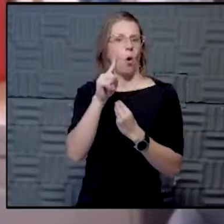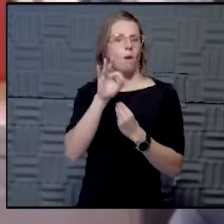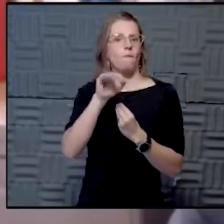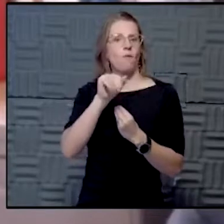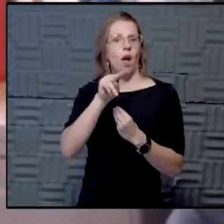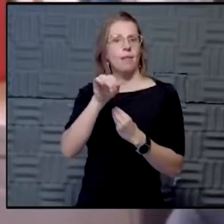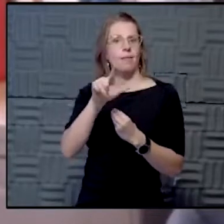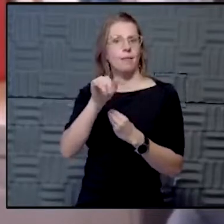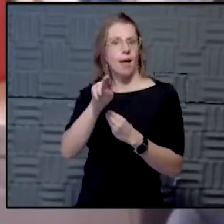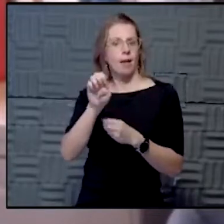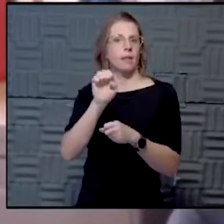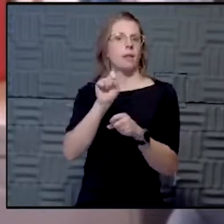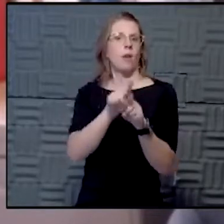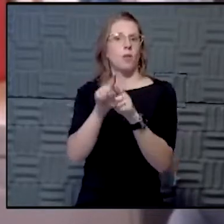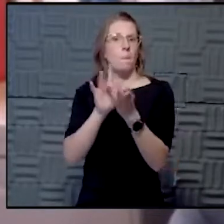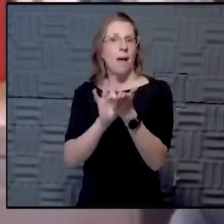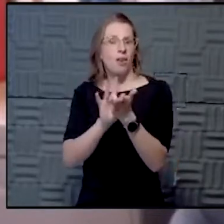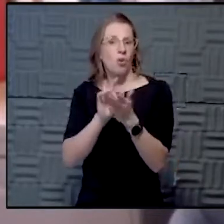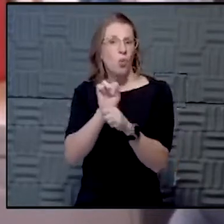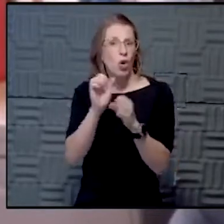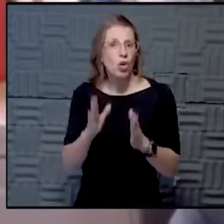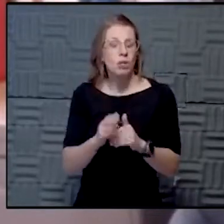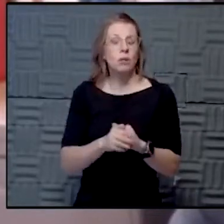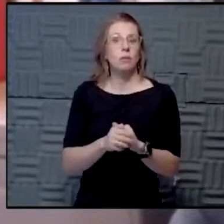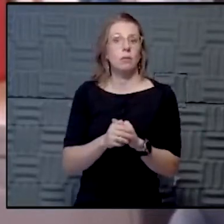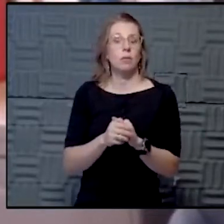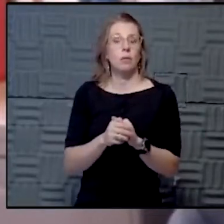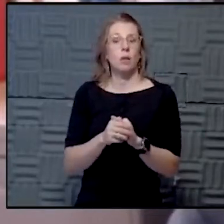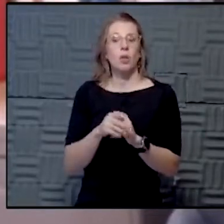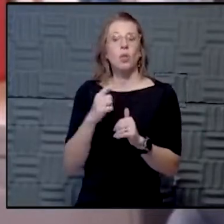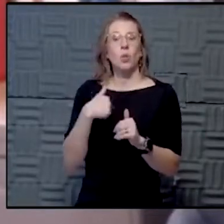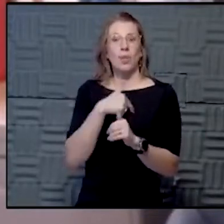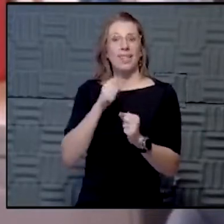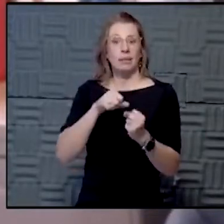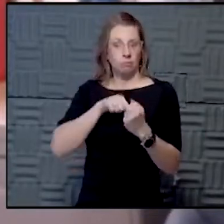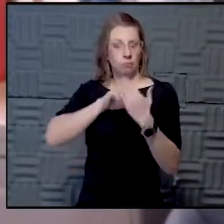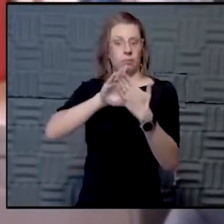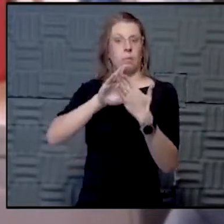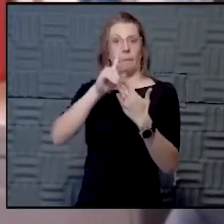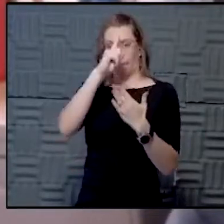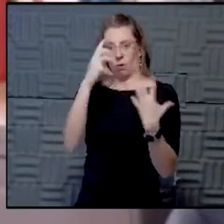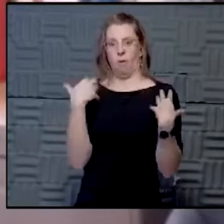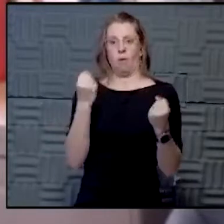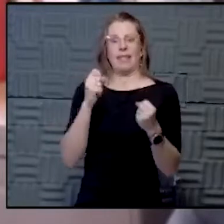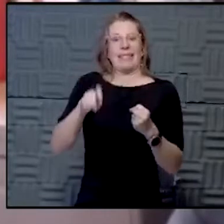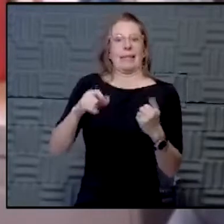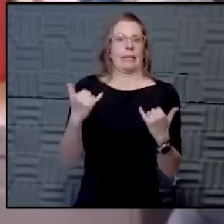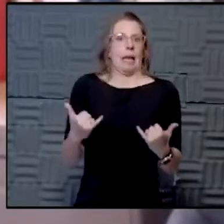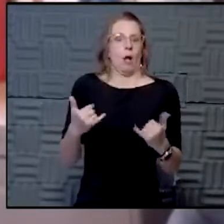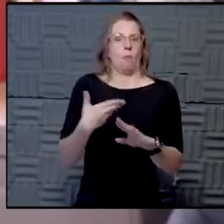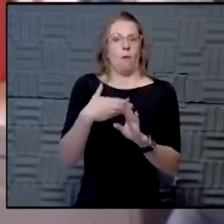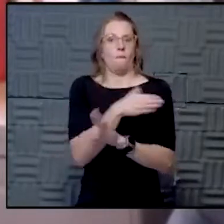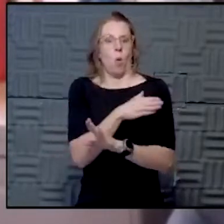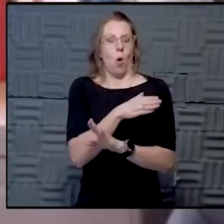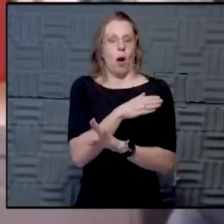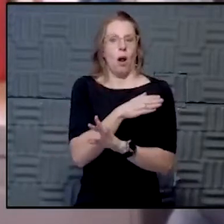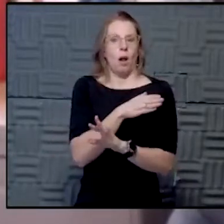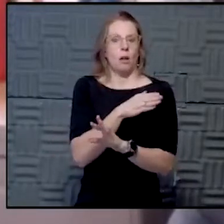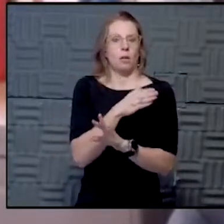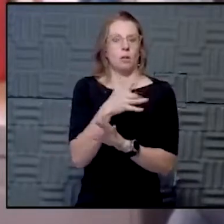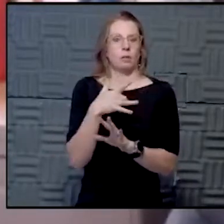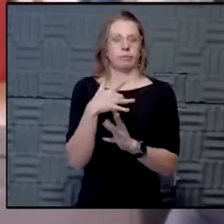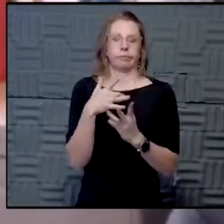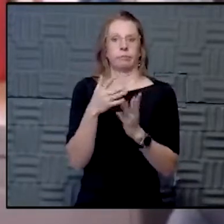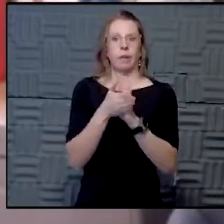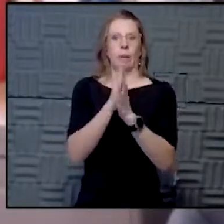here to come. And so we need to start treating those mental health needs now before they really fall into that pit of despair,